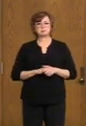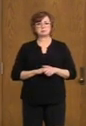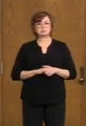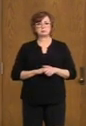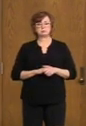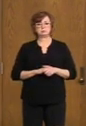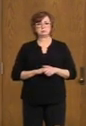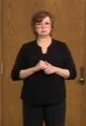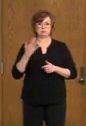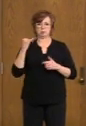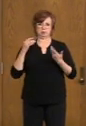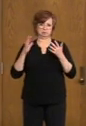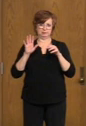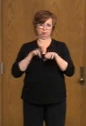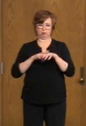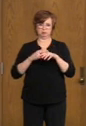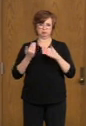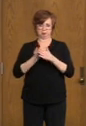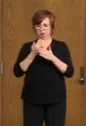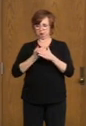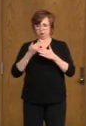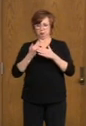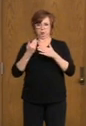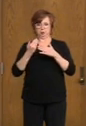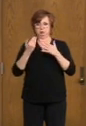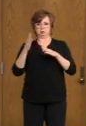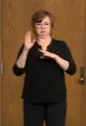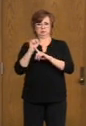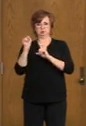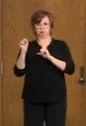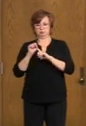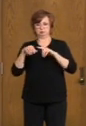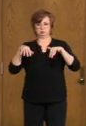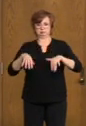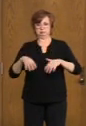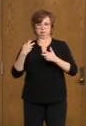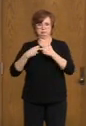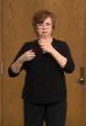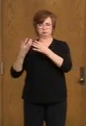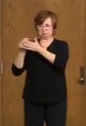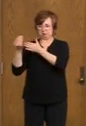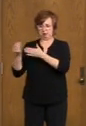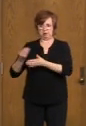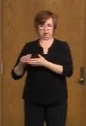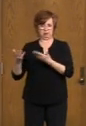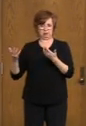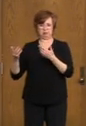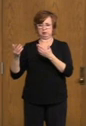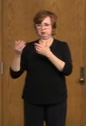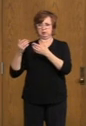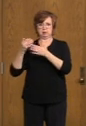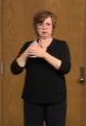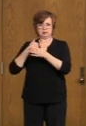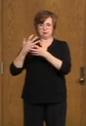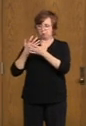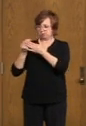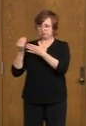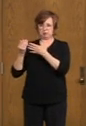in procuring vaccines in these early days that Canada seems to have had, and then in part due to first the reduction in